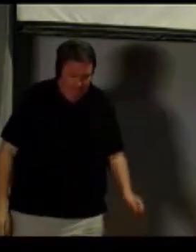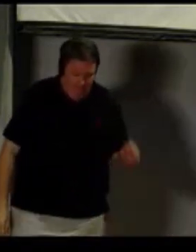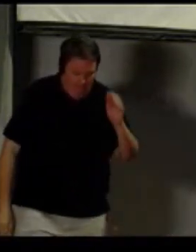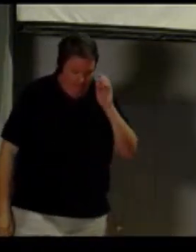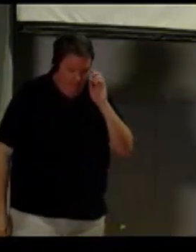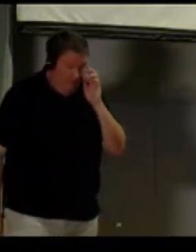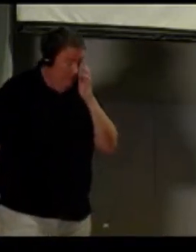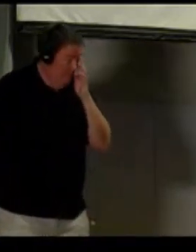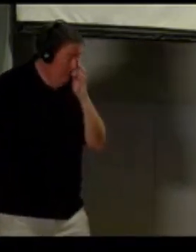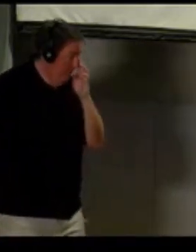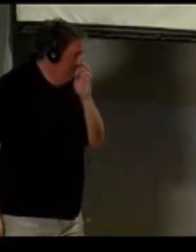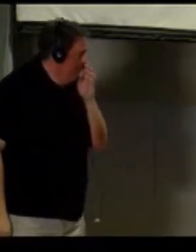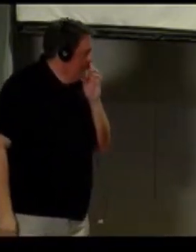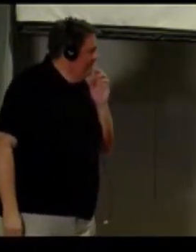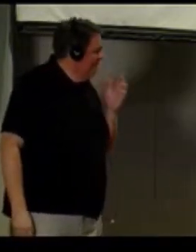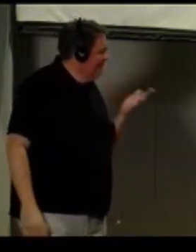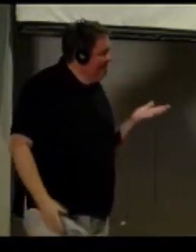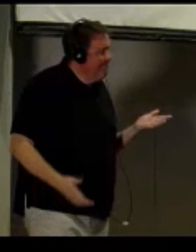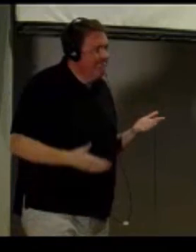I think that